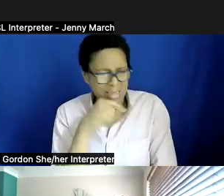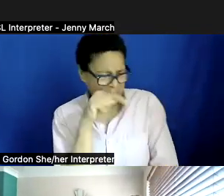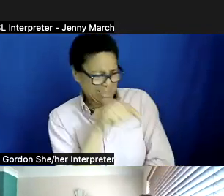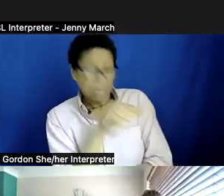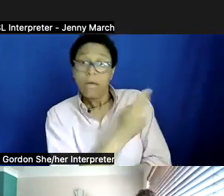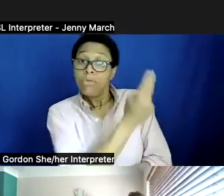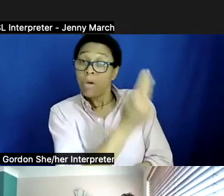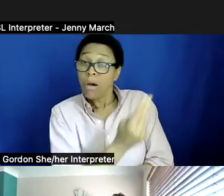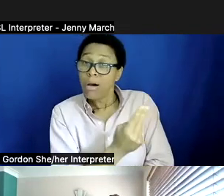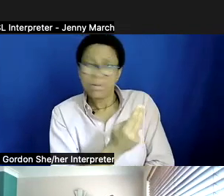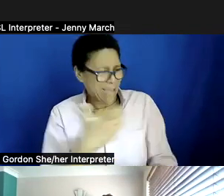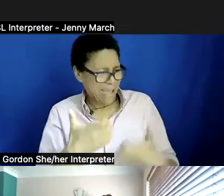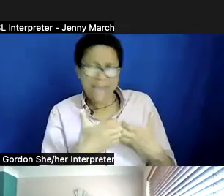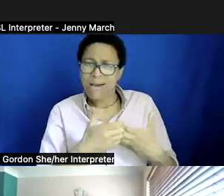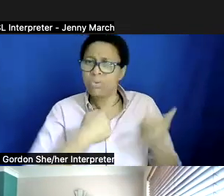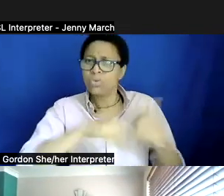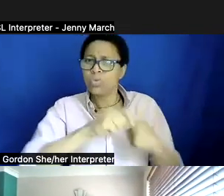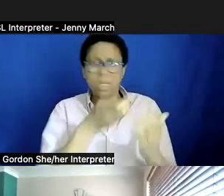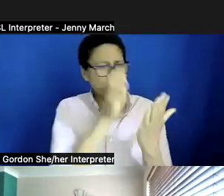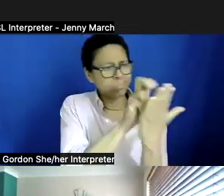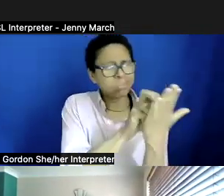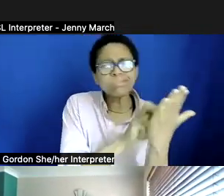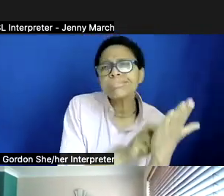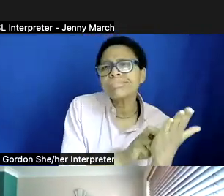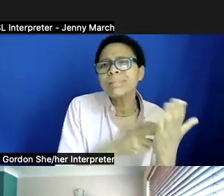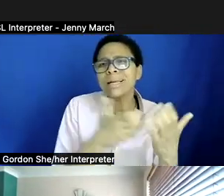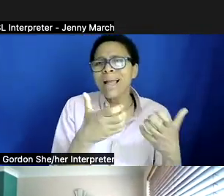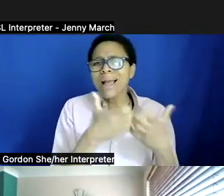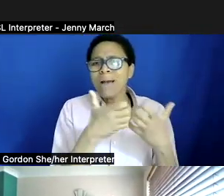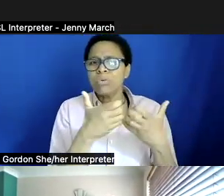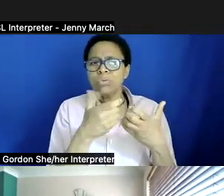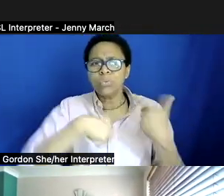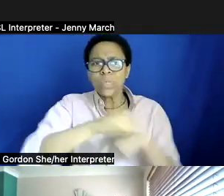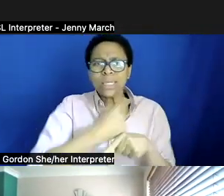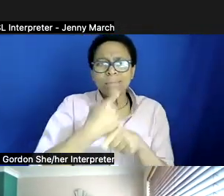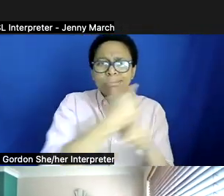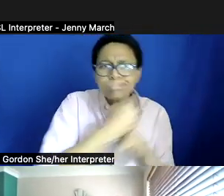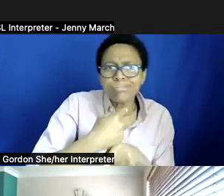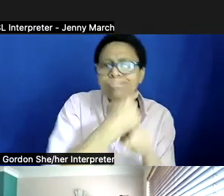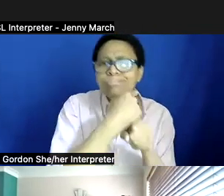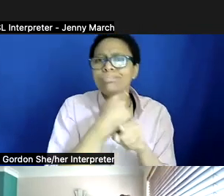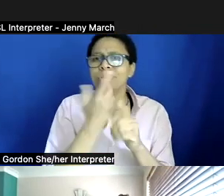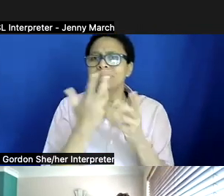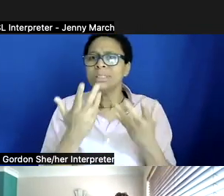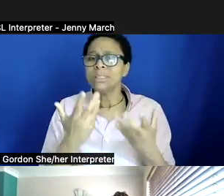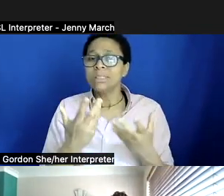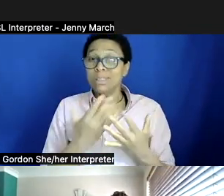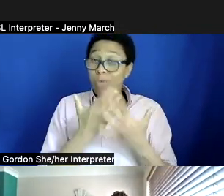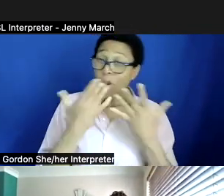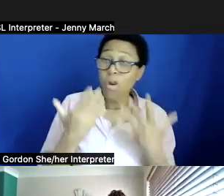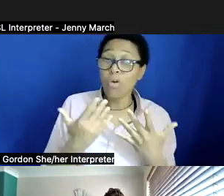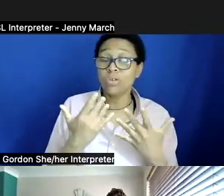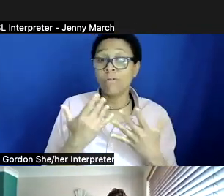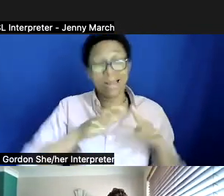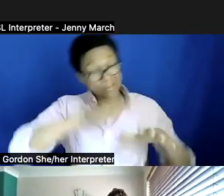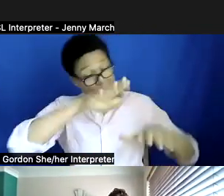How do we catalogue them? And you know, there were a lot of similar styles